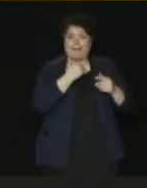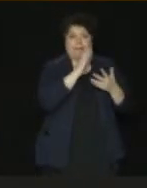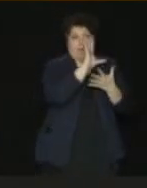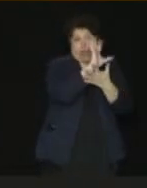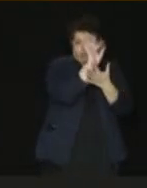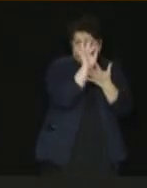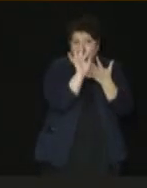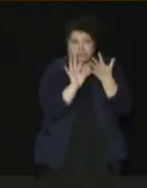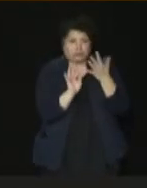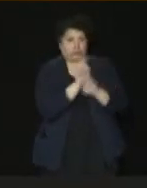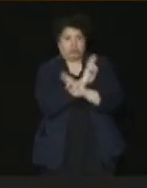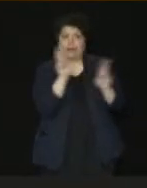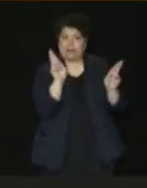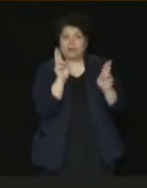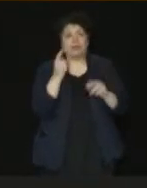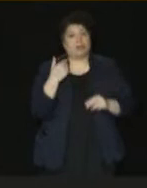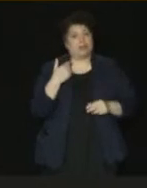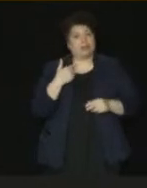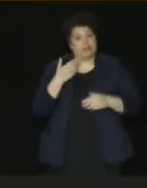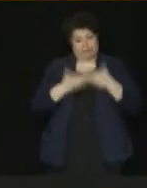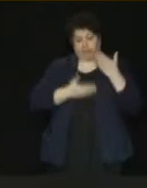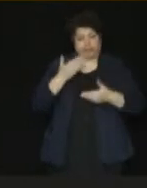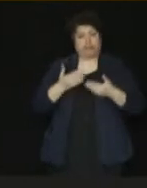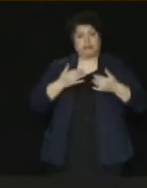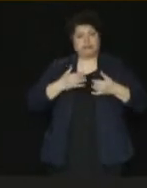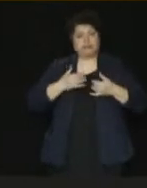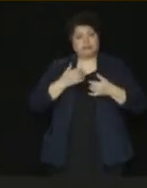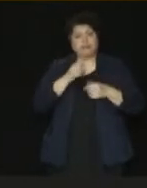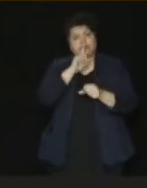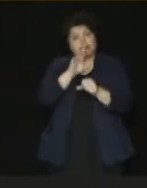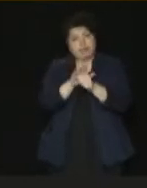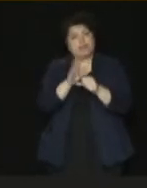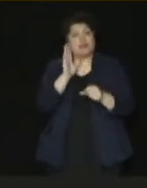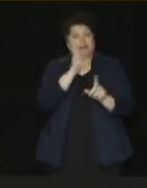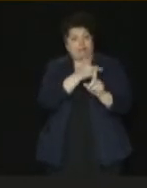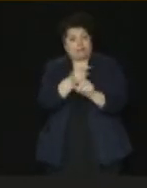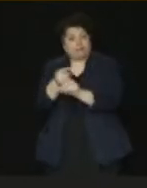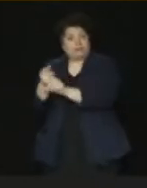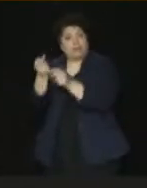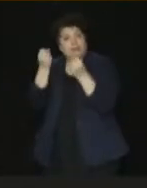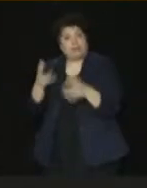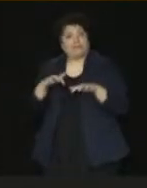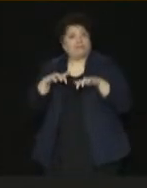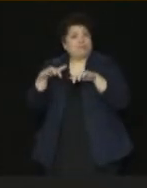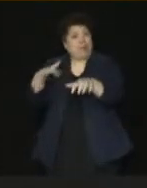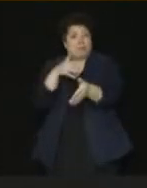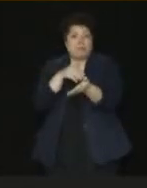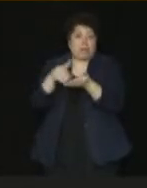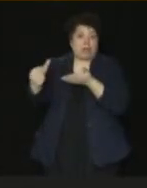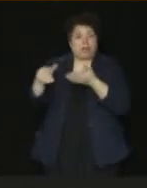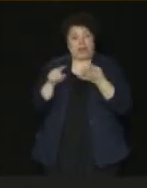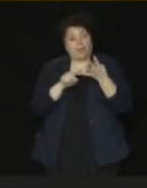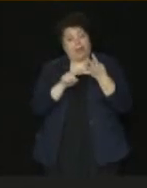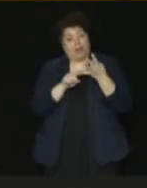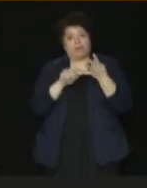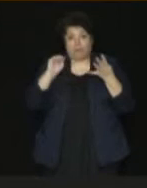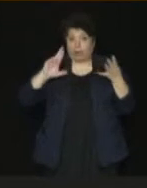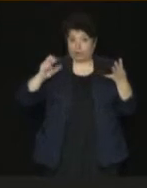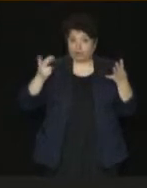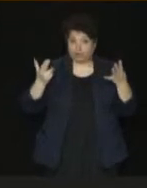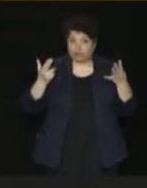because we can still say that we will vaccinate millions of Canadians by the end of March, and we